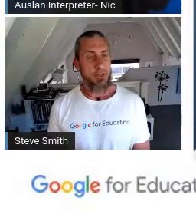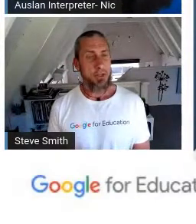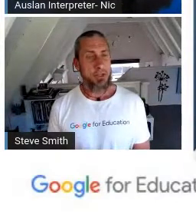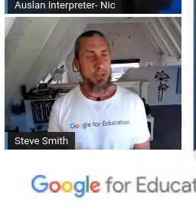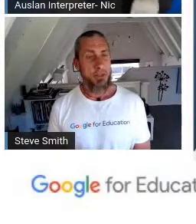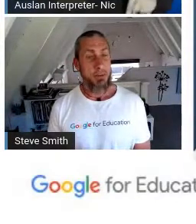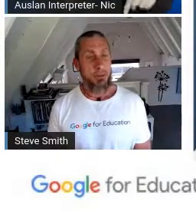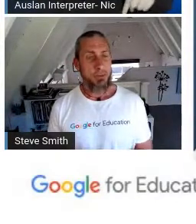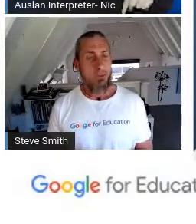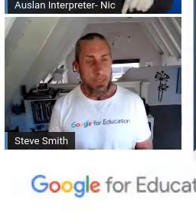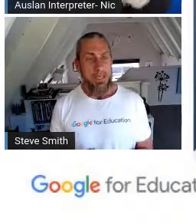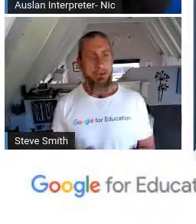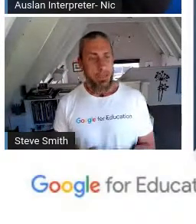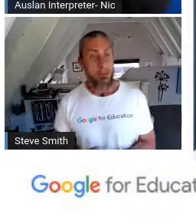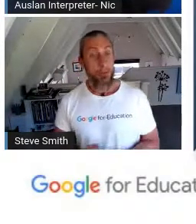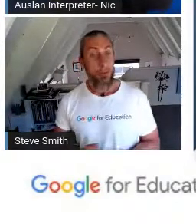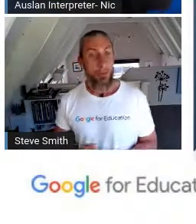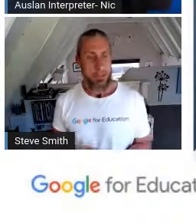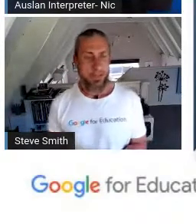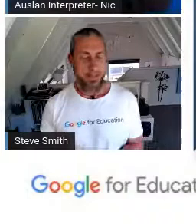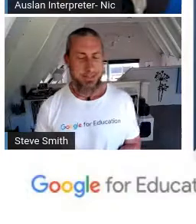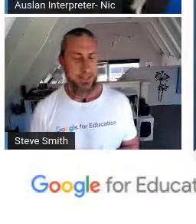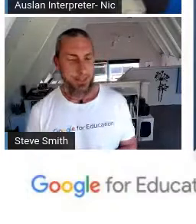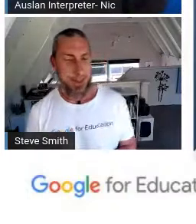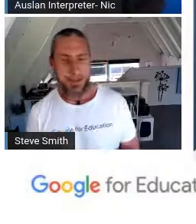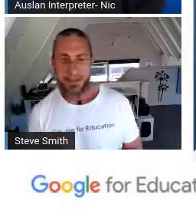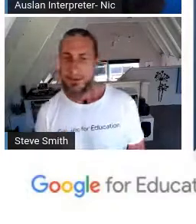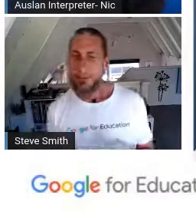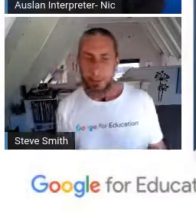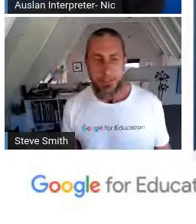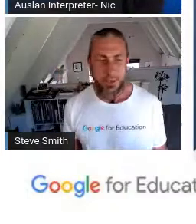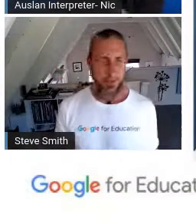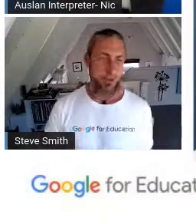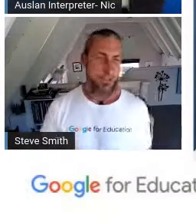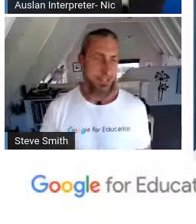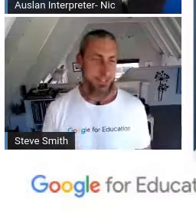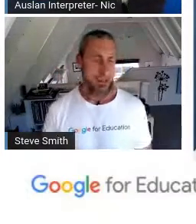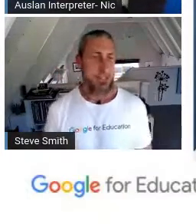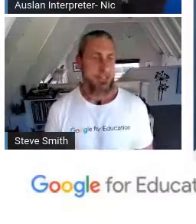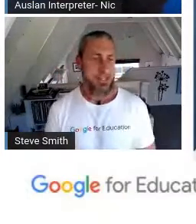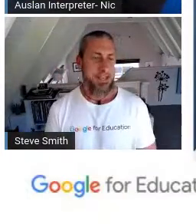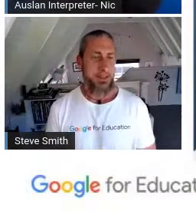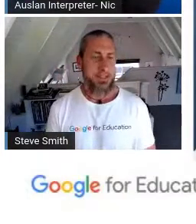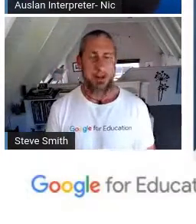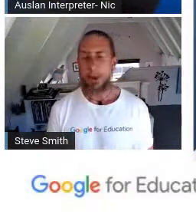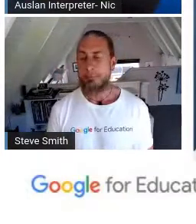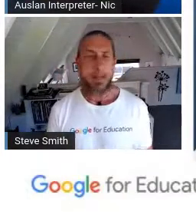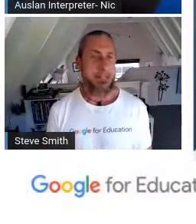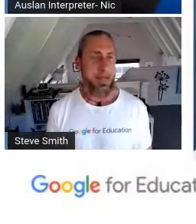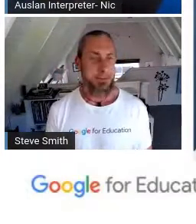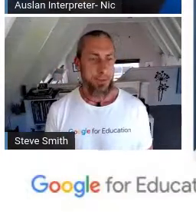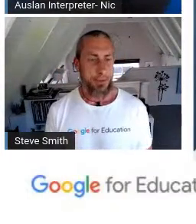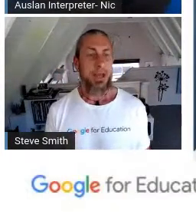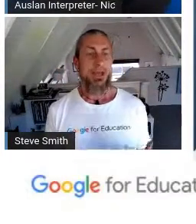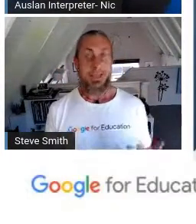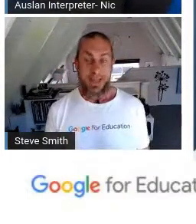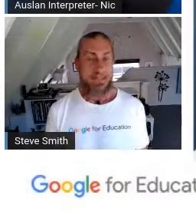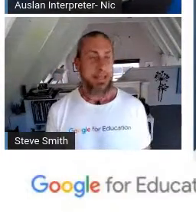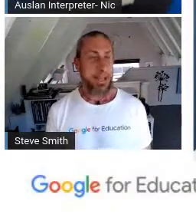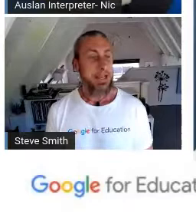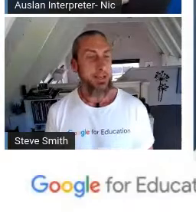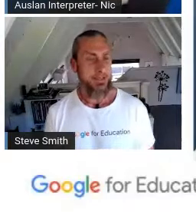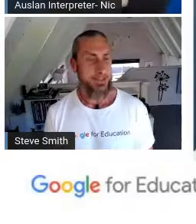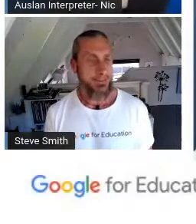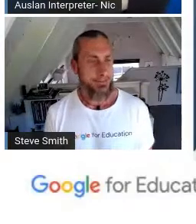social innovation and STEM is a really, really important one, I think, to think about from lots of different contexts. So it sounds like it's going to be an amazing afternoon